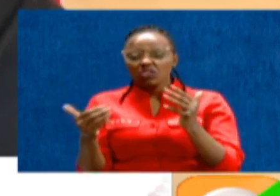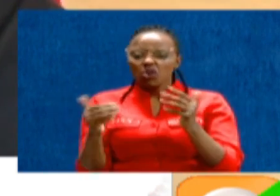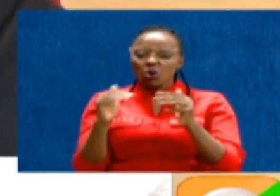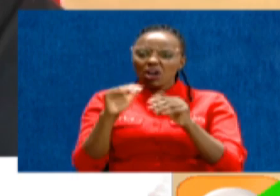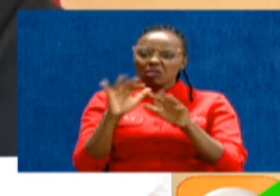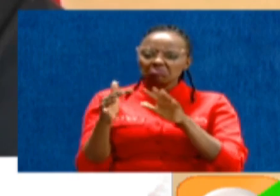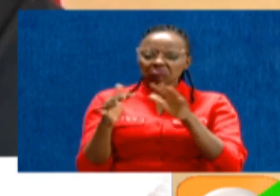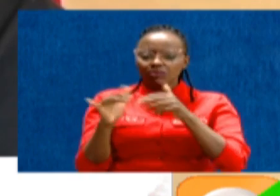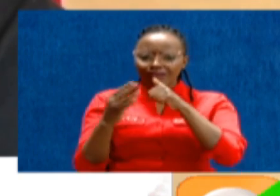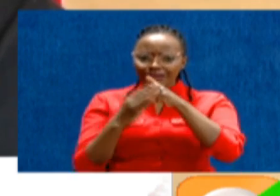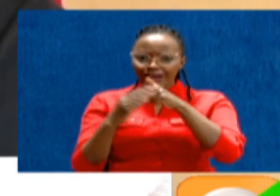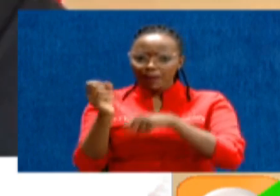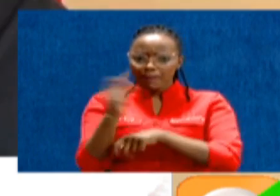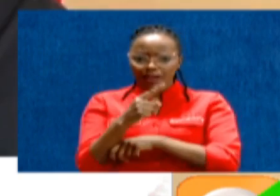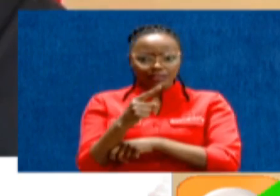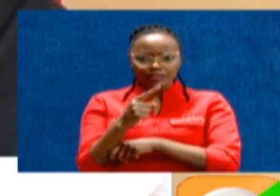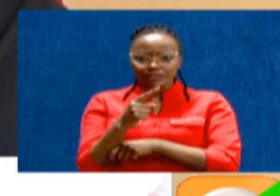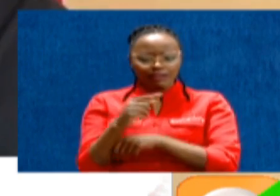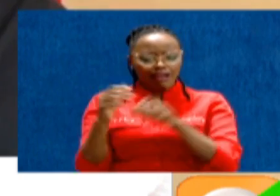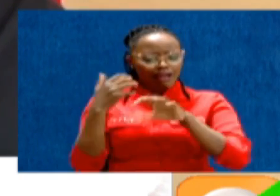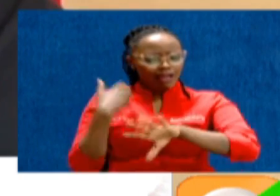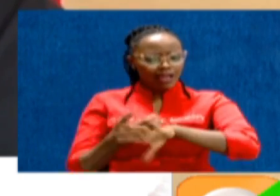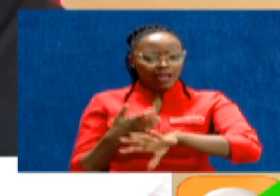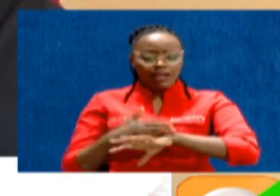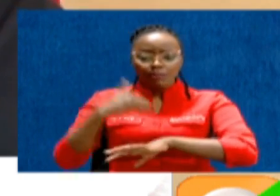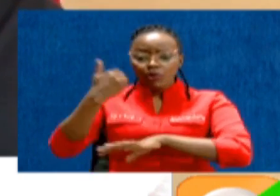9 months, I've been relying on my daughter